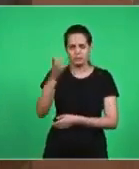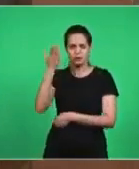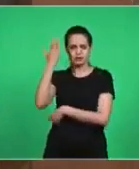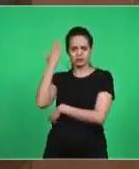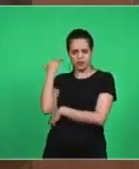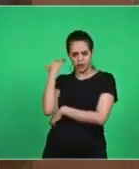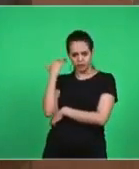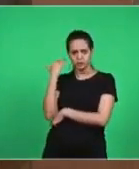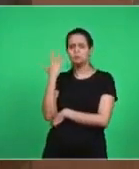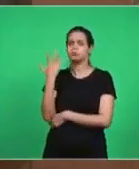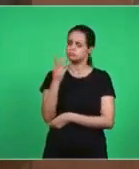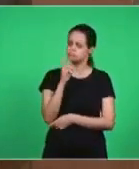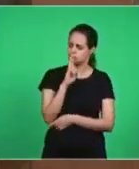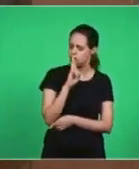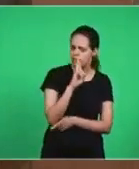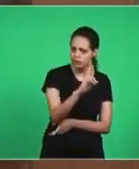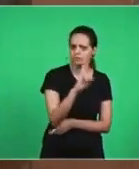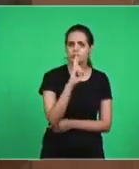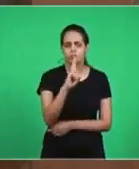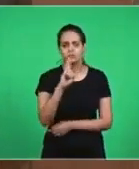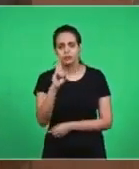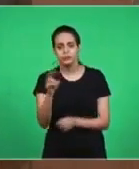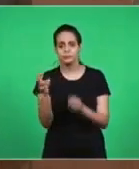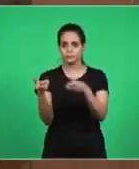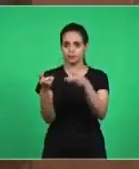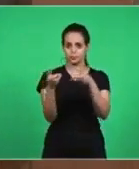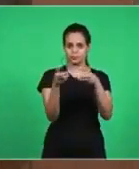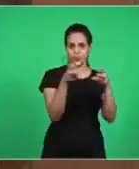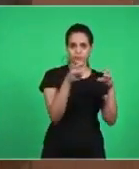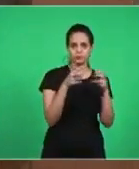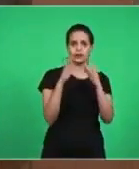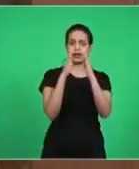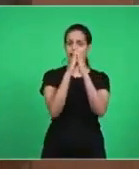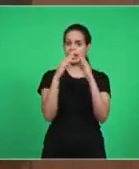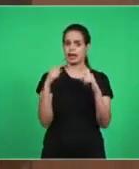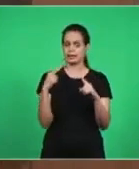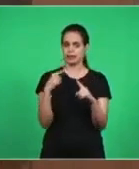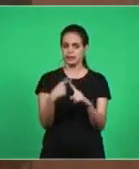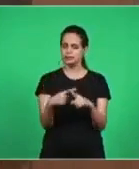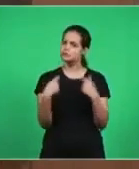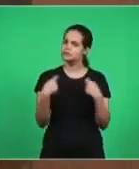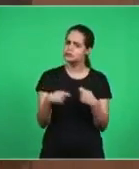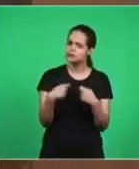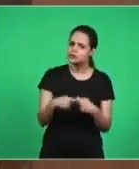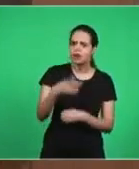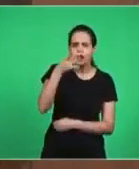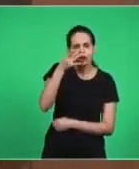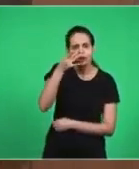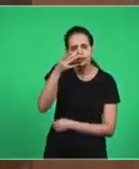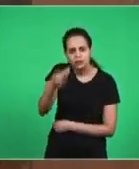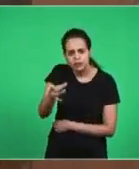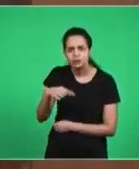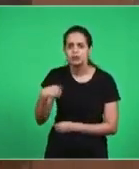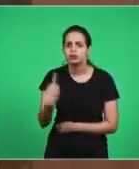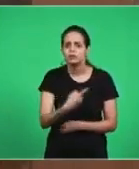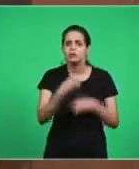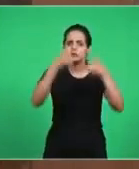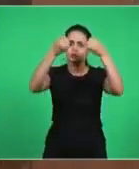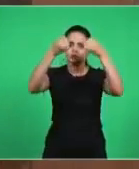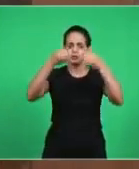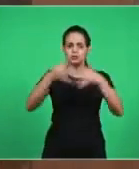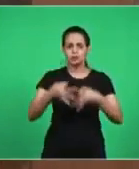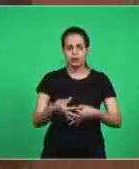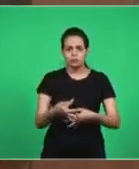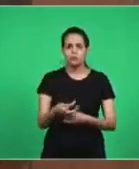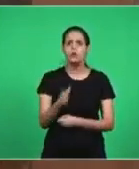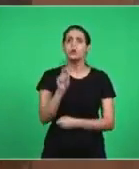we clarified a couple of questions. But the church that should be looking to what we explained that was